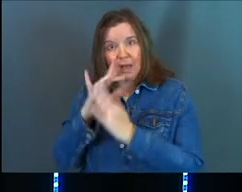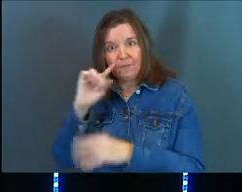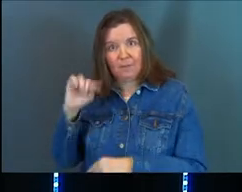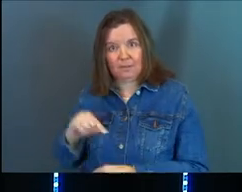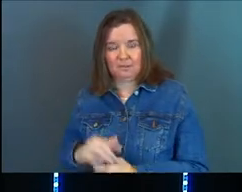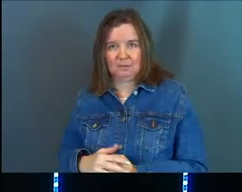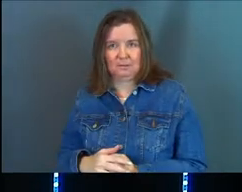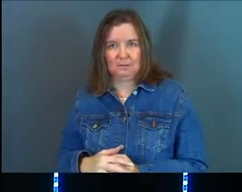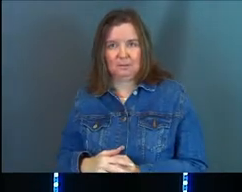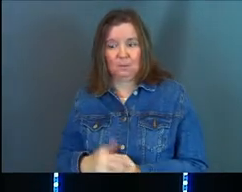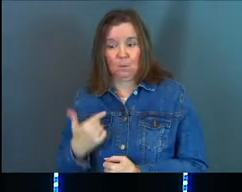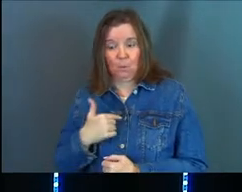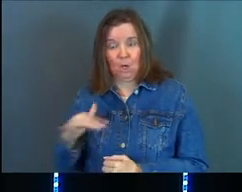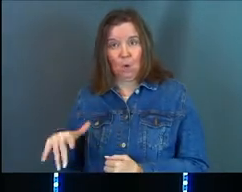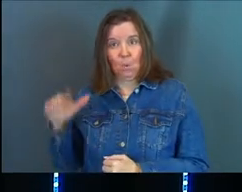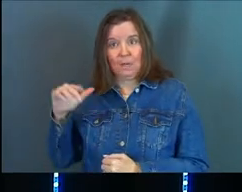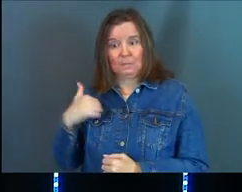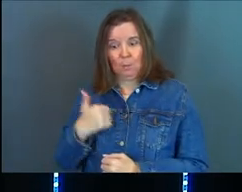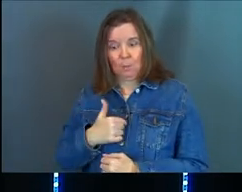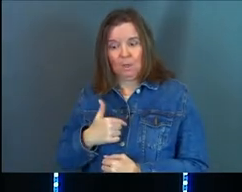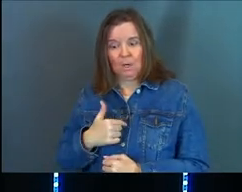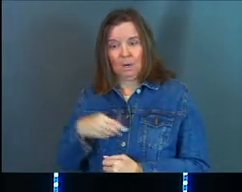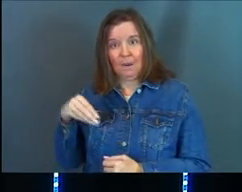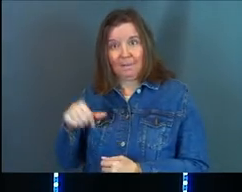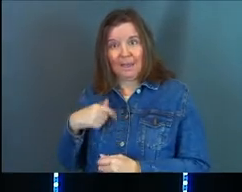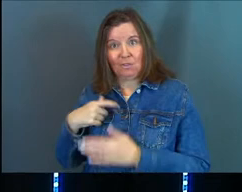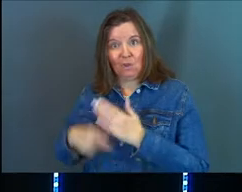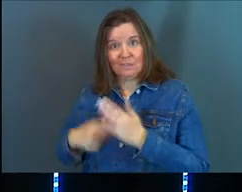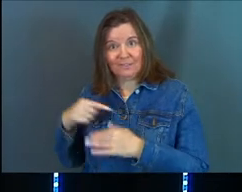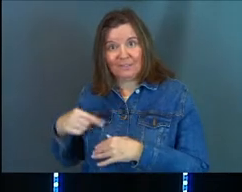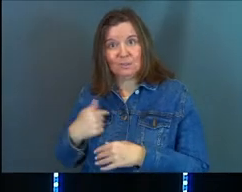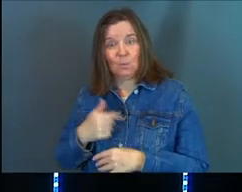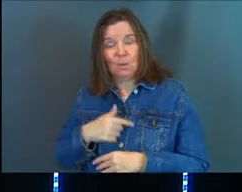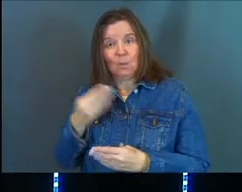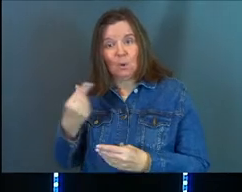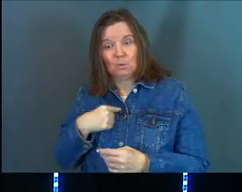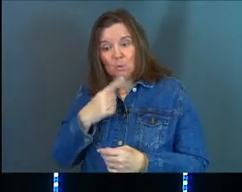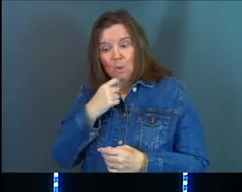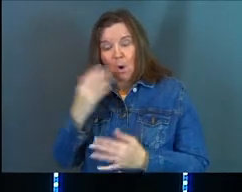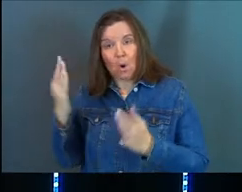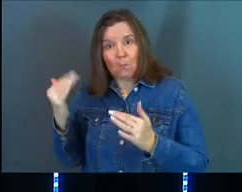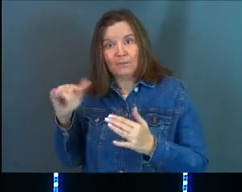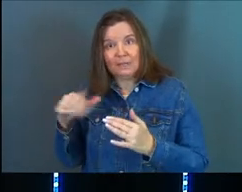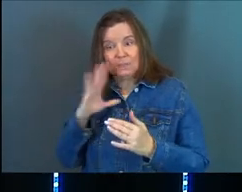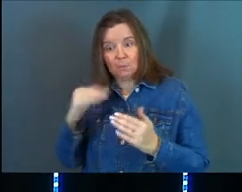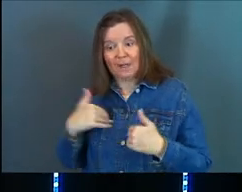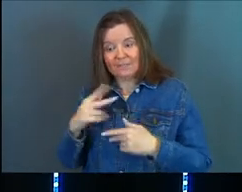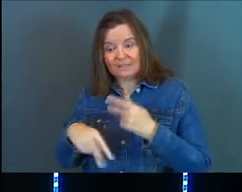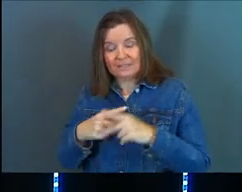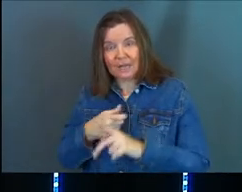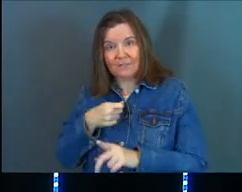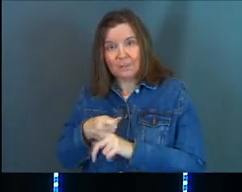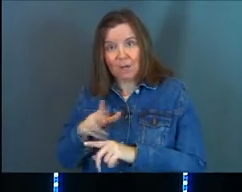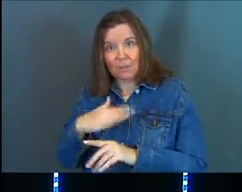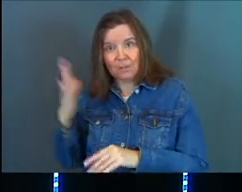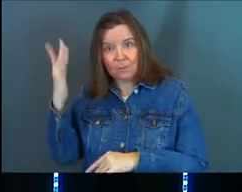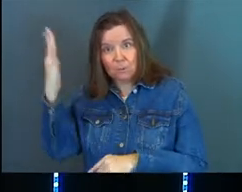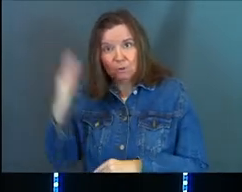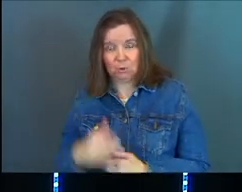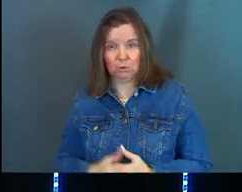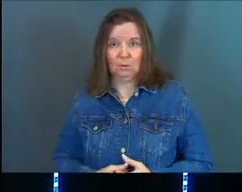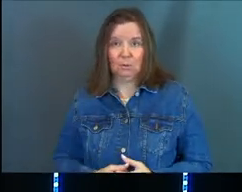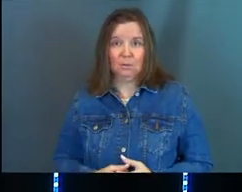this. We're raising them. We're paying the cost of this. We're the ones who are hopeful that this will have this kind of an impact on their